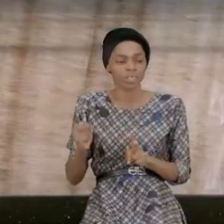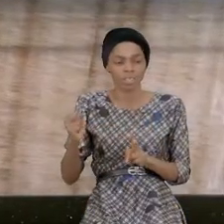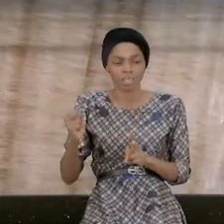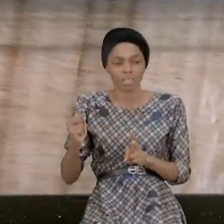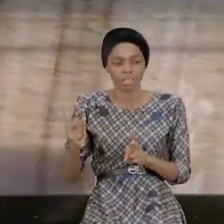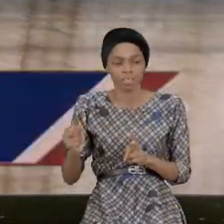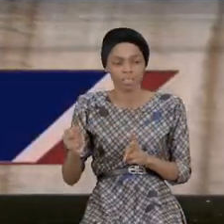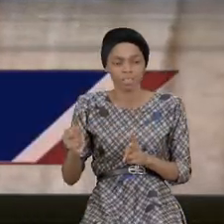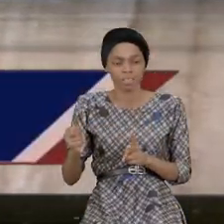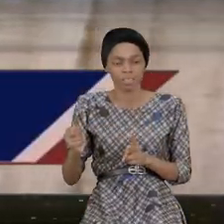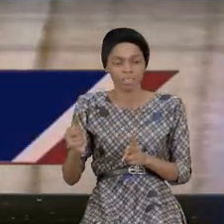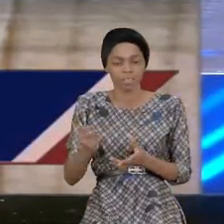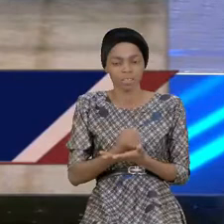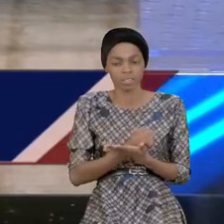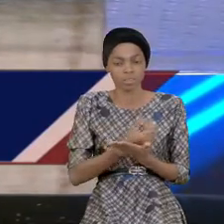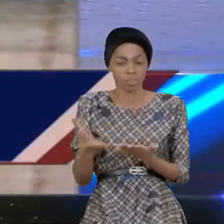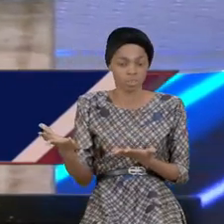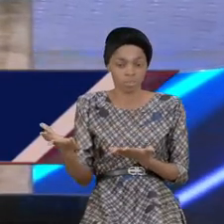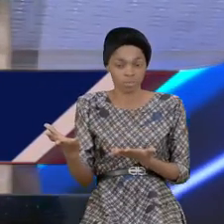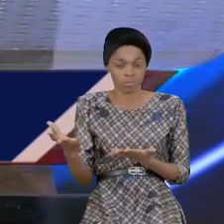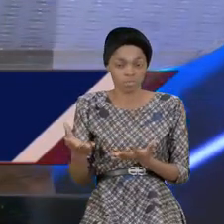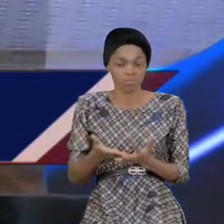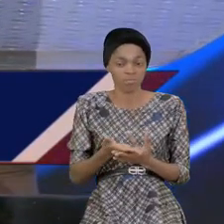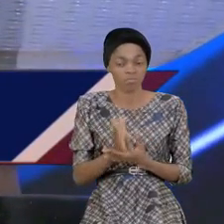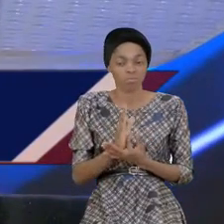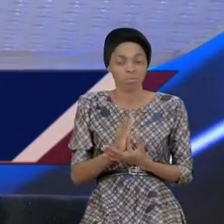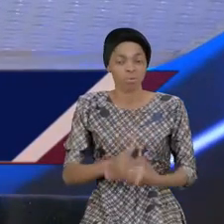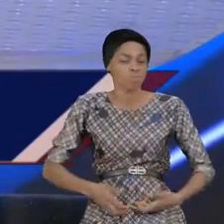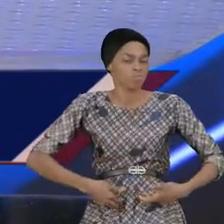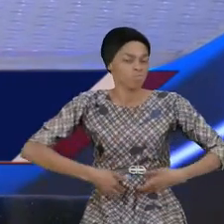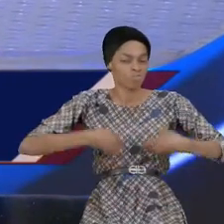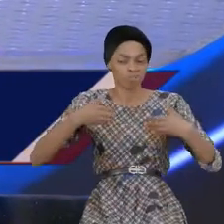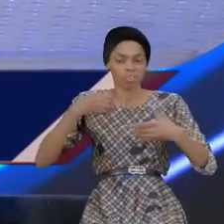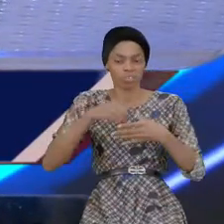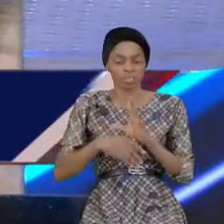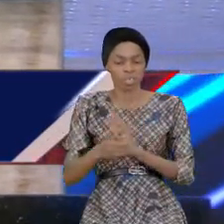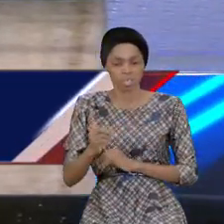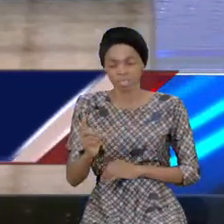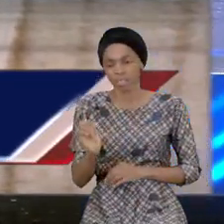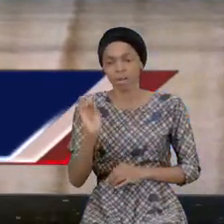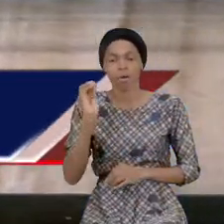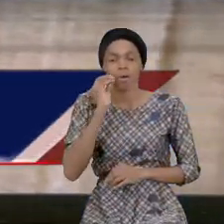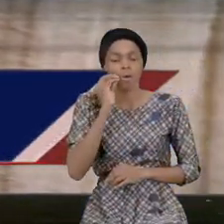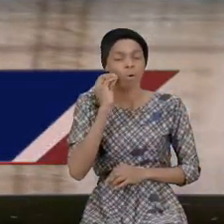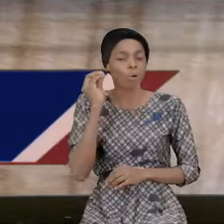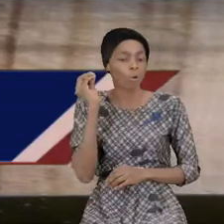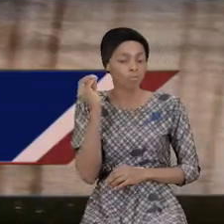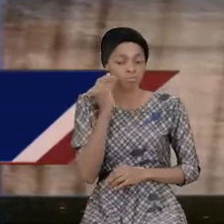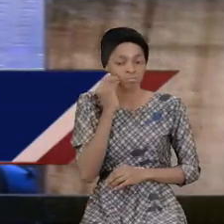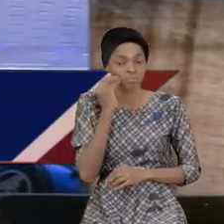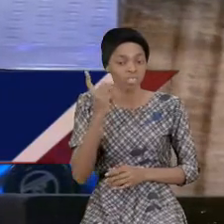desolation through provocation in the home. The desolation